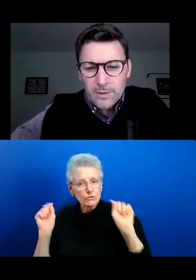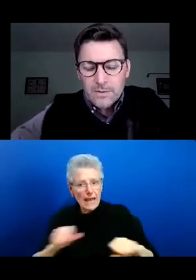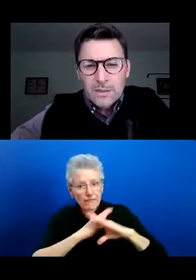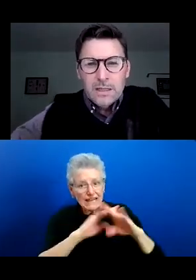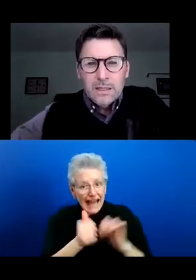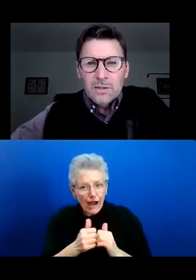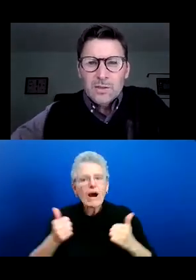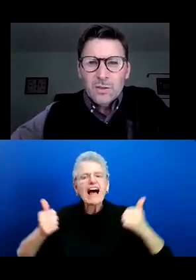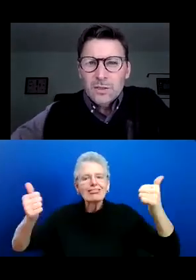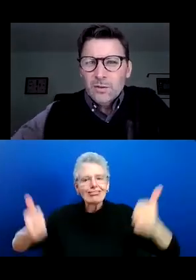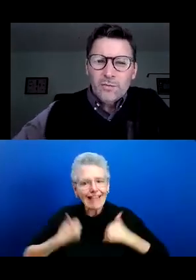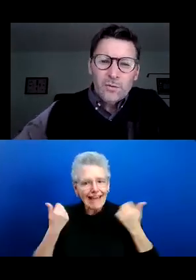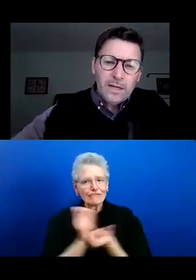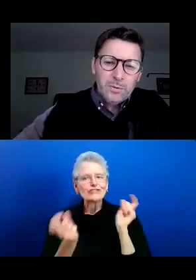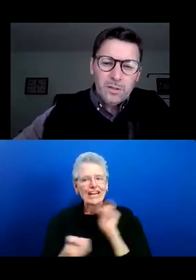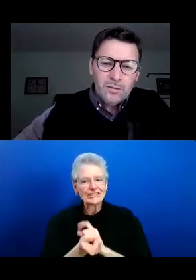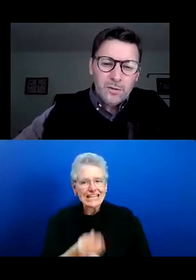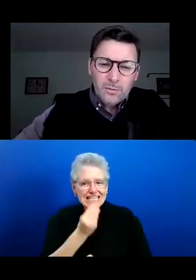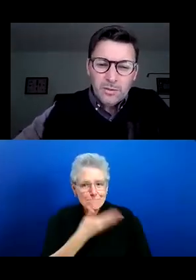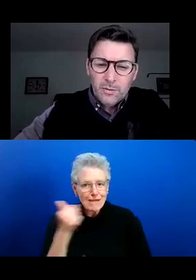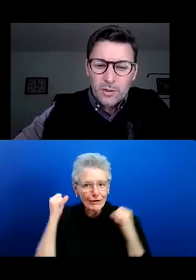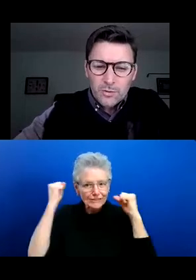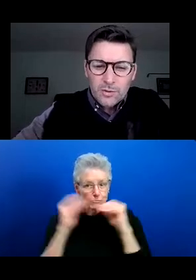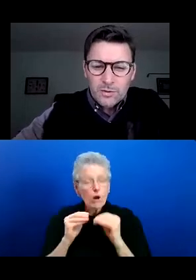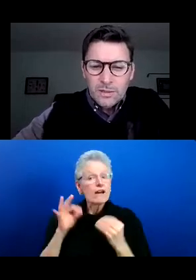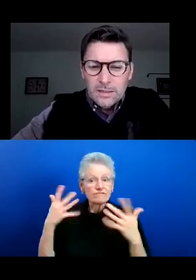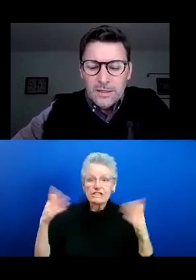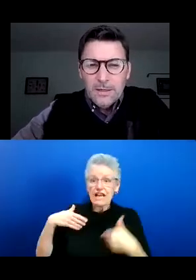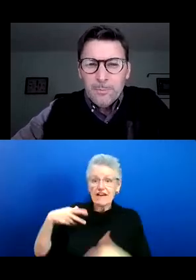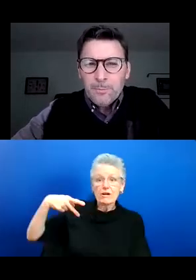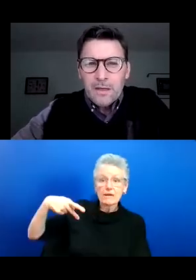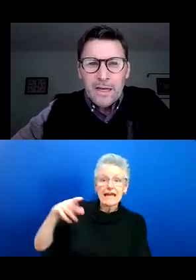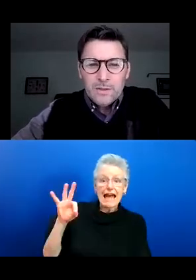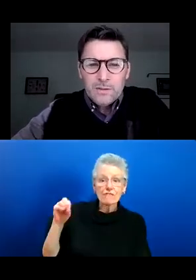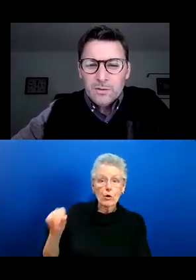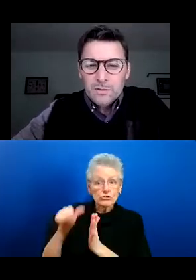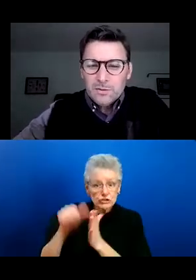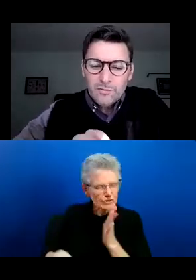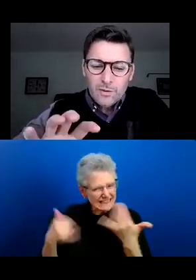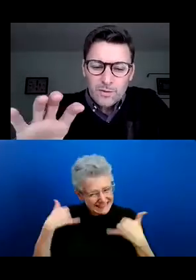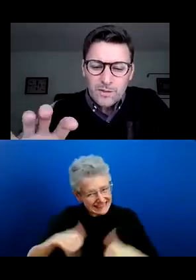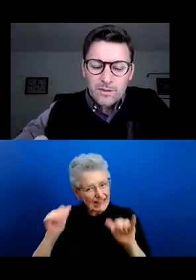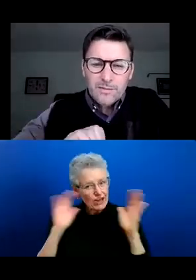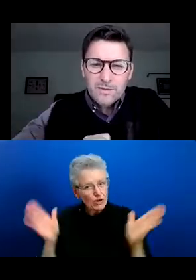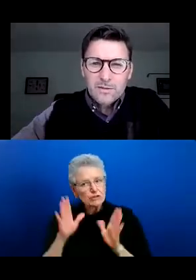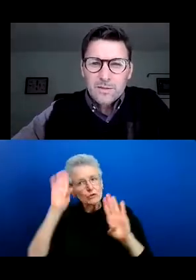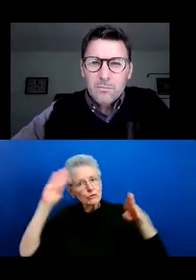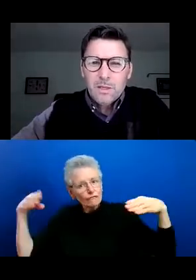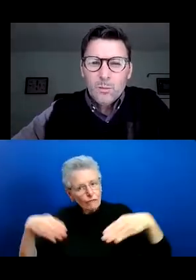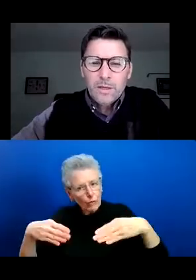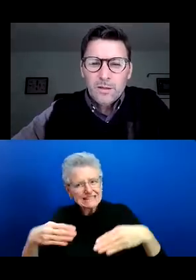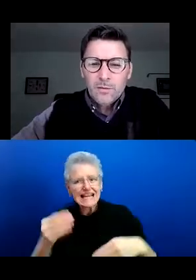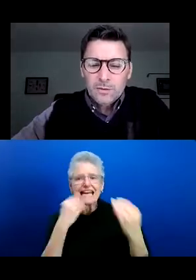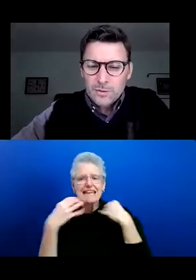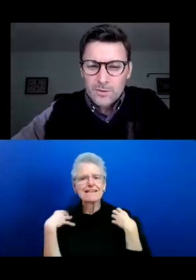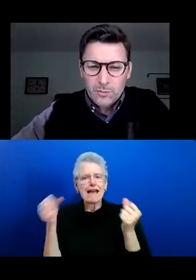lifestyle habits. And so even if you've had a PFO or a PFO closure, I would still encourage you to focus on lifestyle as the